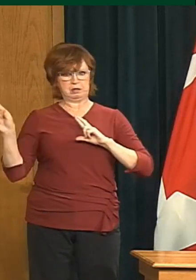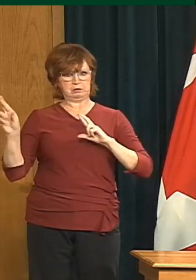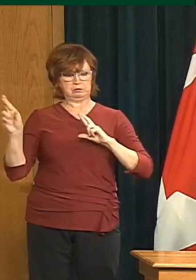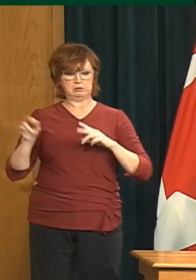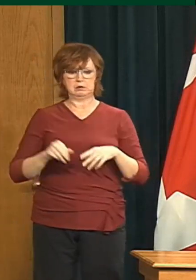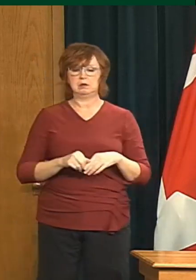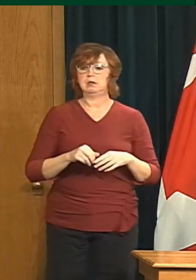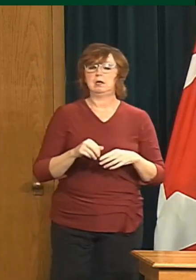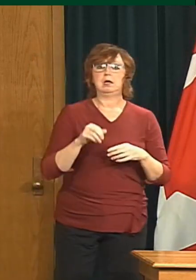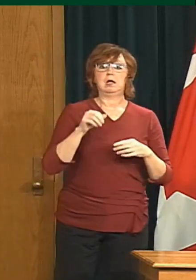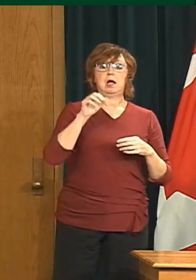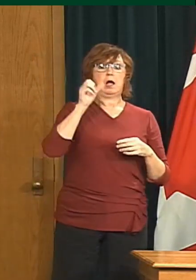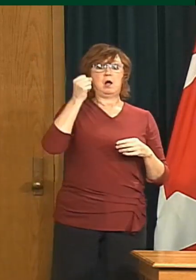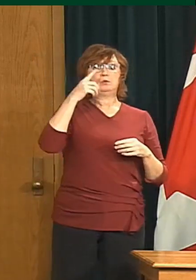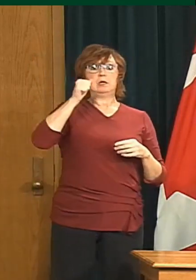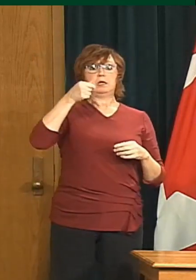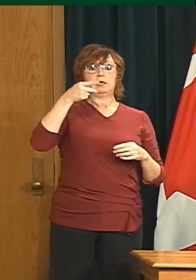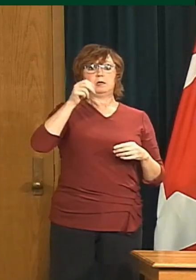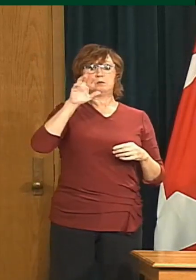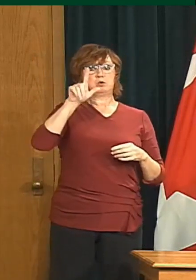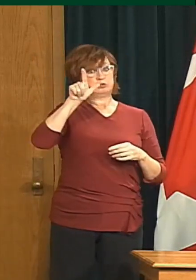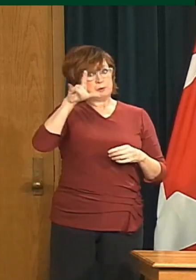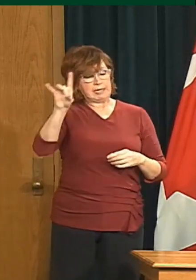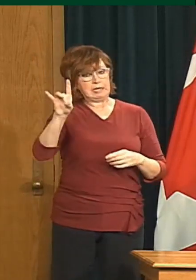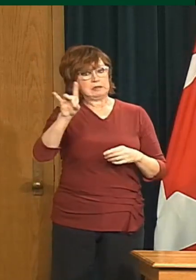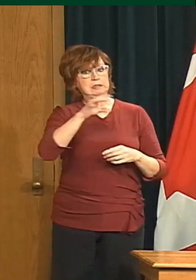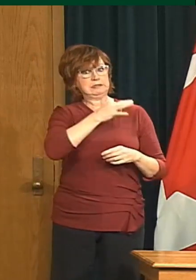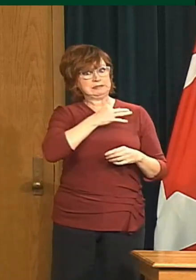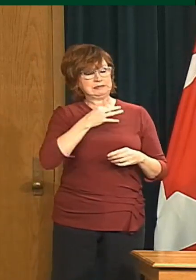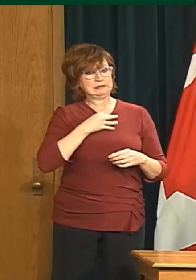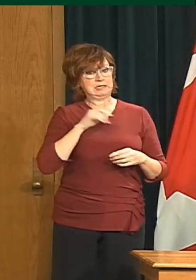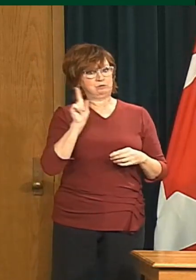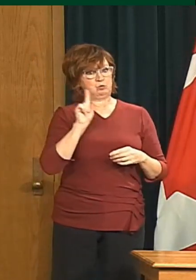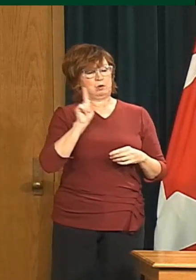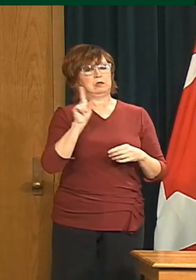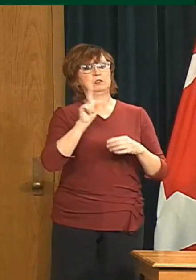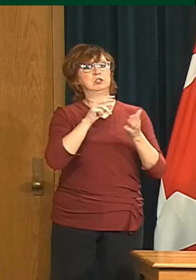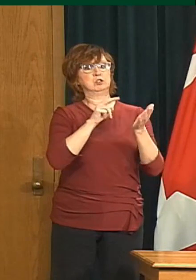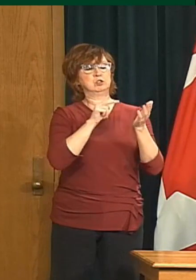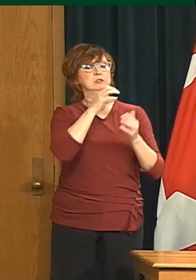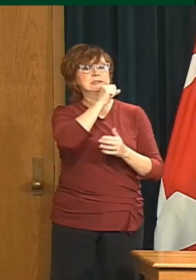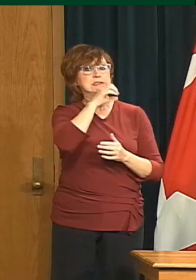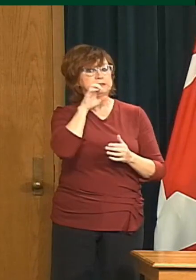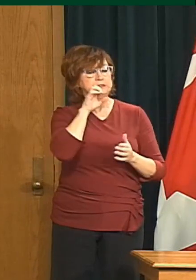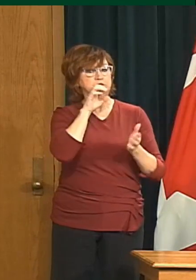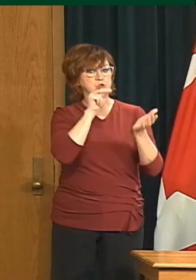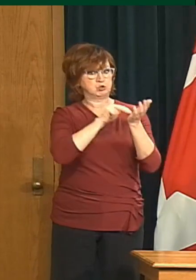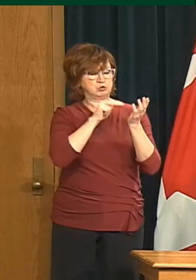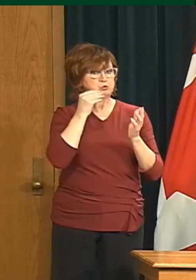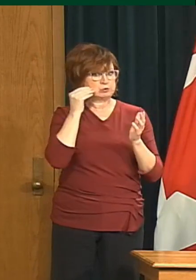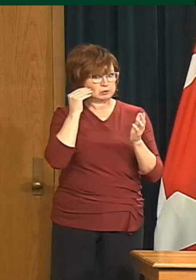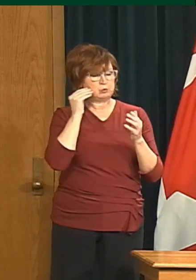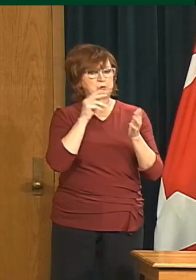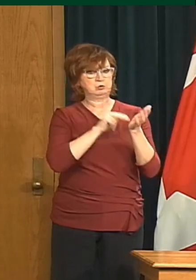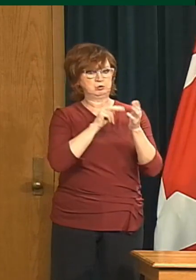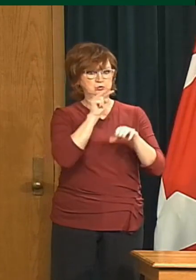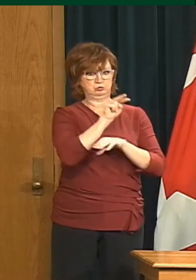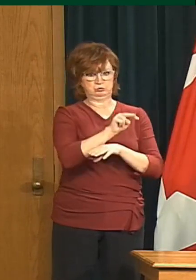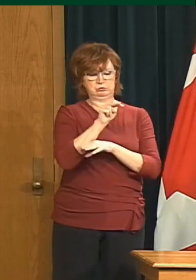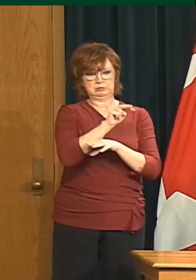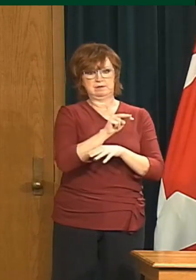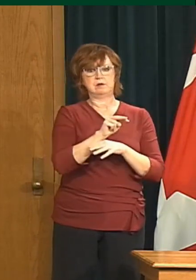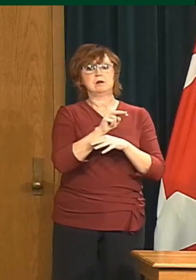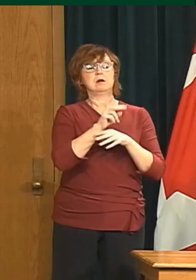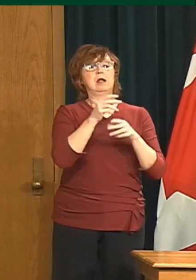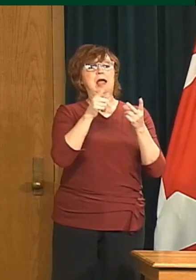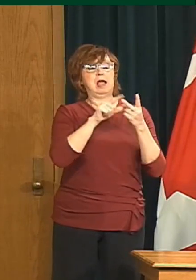28th, staff at our long-term care homes and our personal care homes will not be allowed to work at more than one facility.